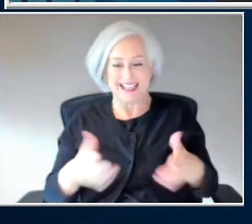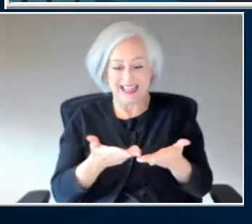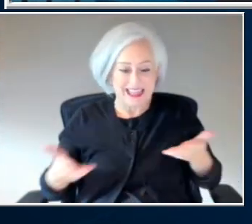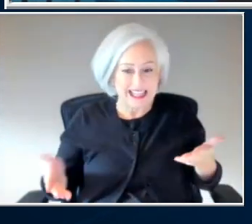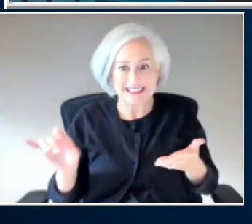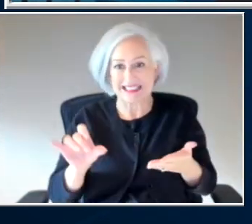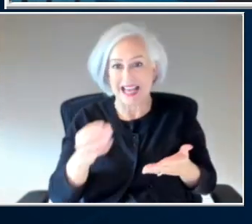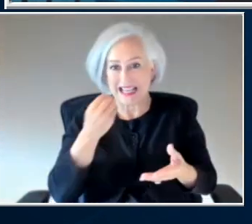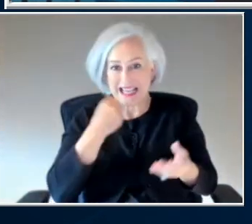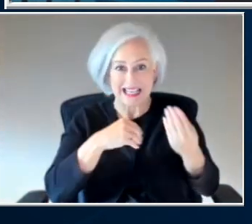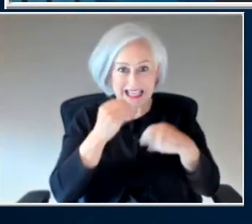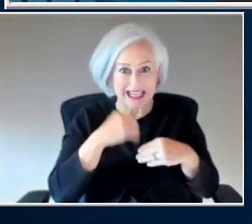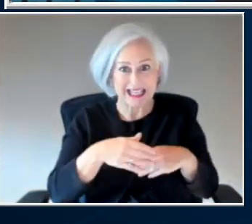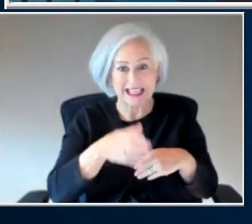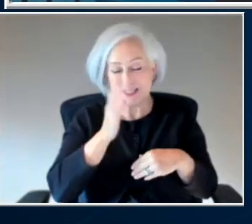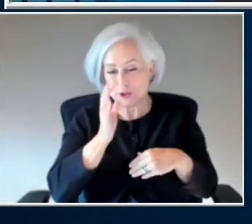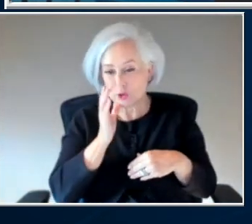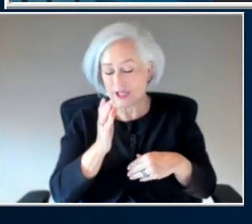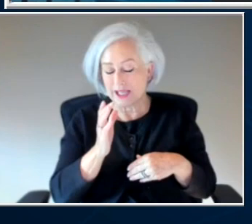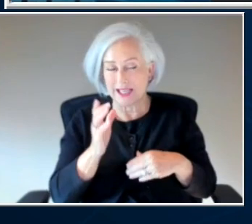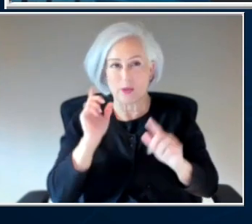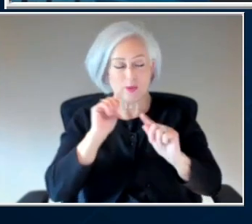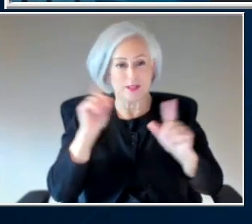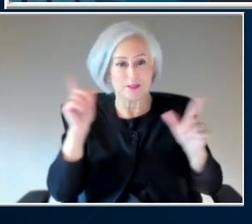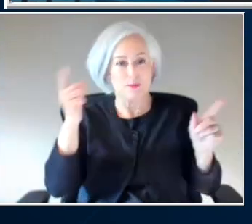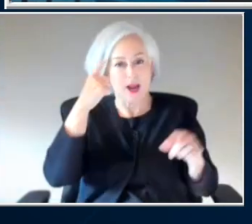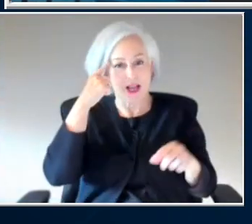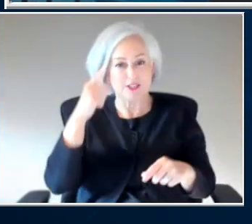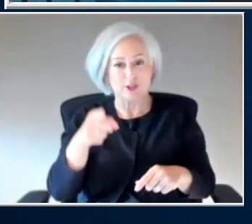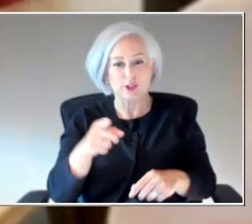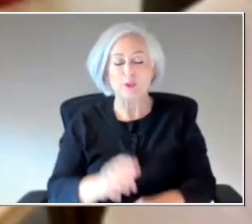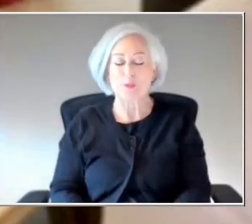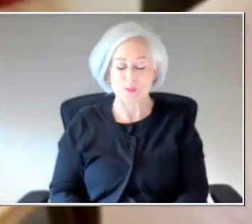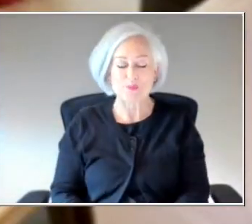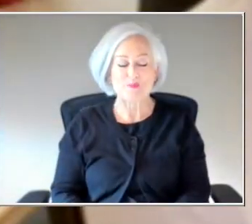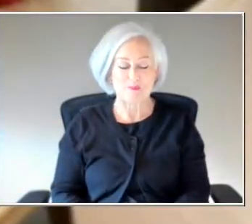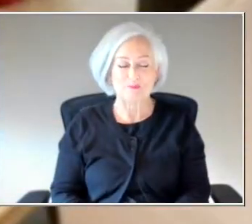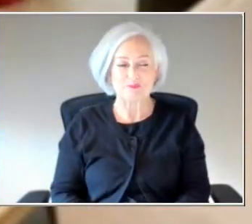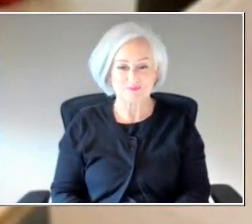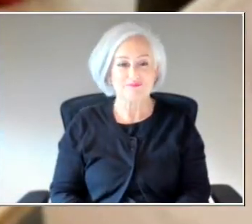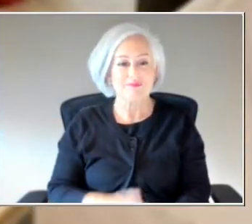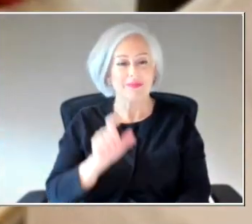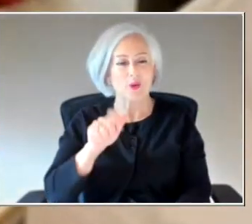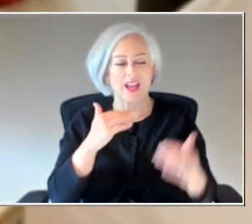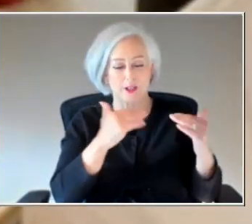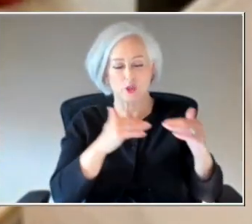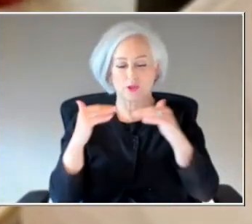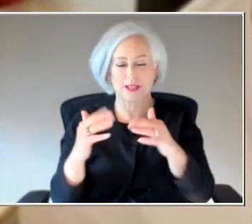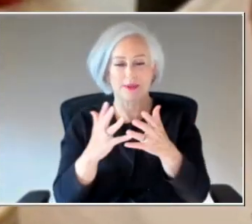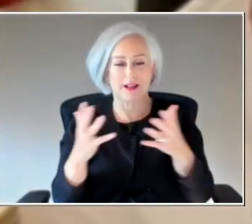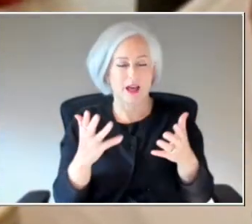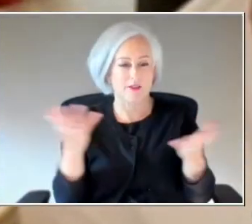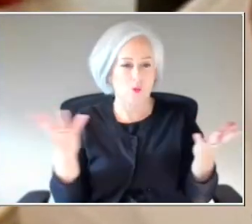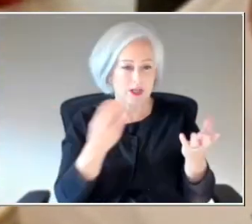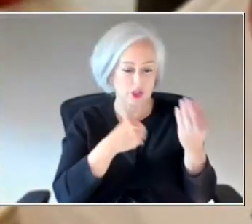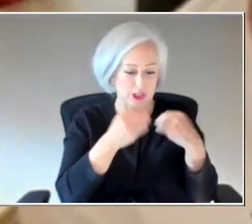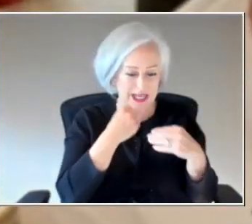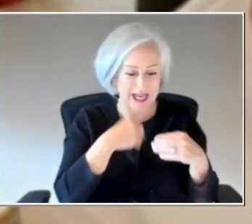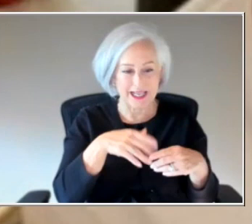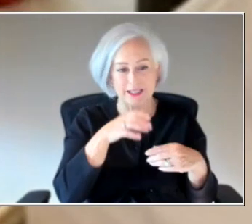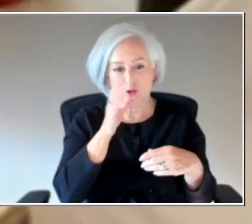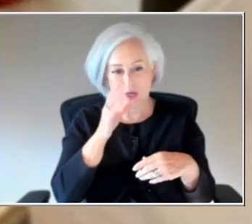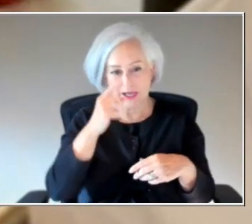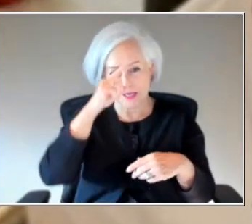appetite was such a big surprise to you. Yeah, we had to limit a lot of her diet with potassium and